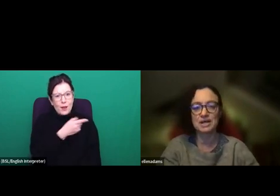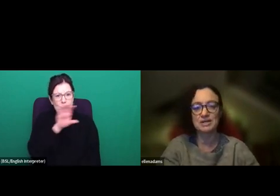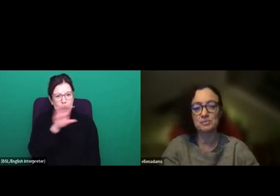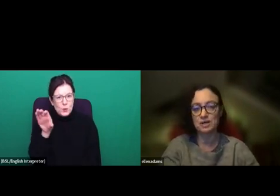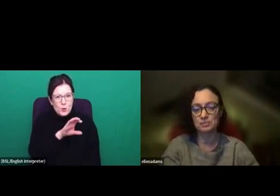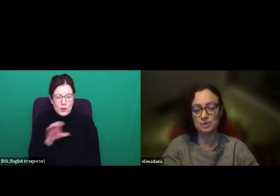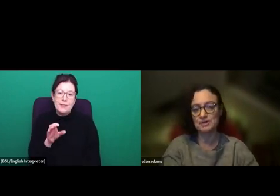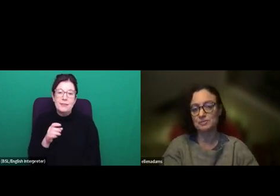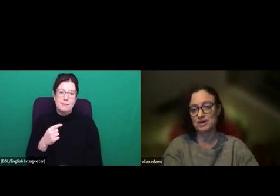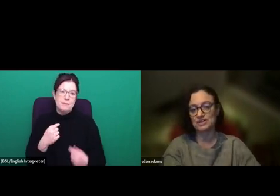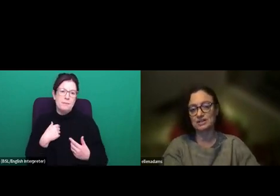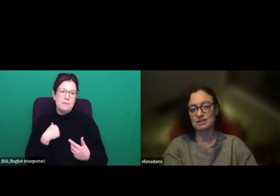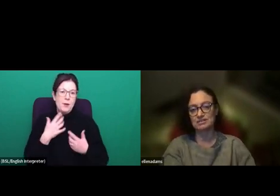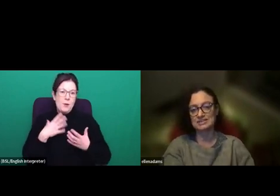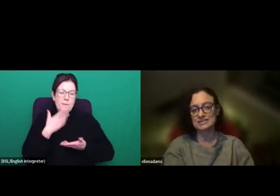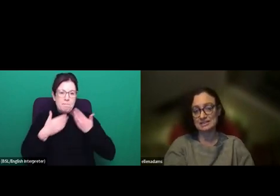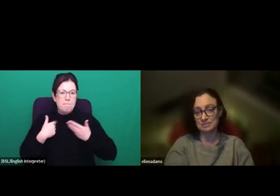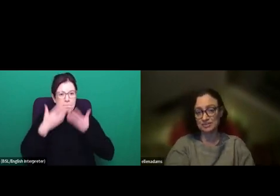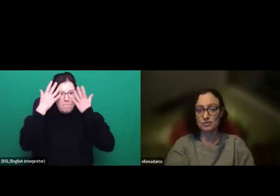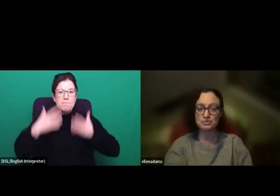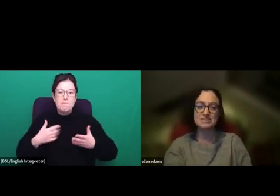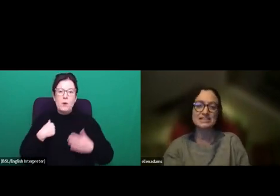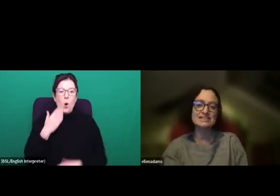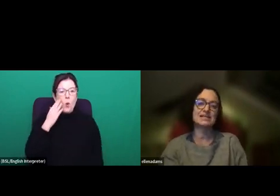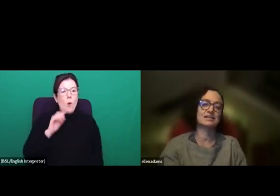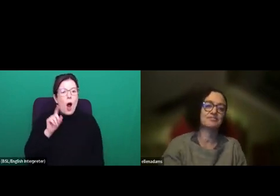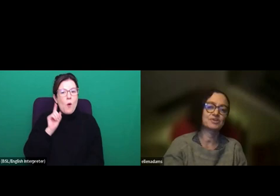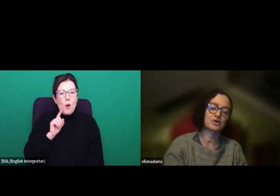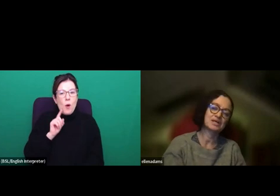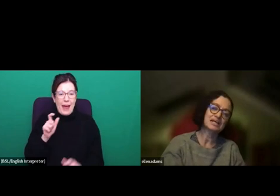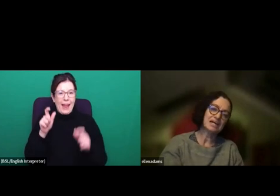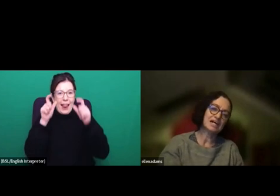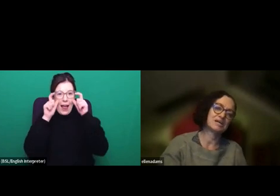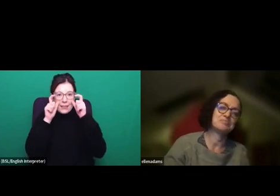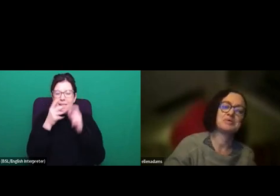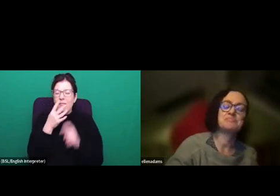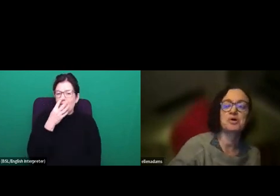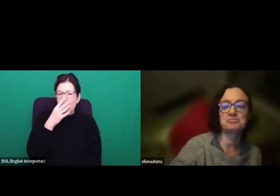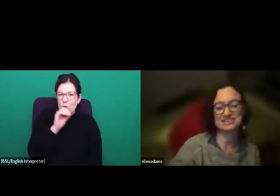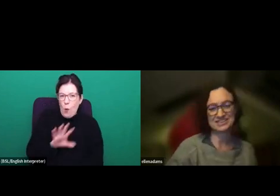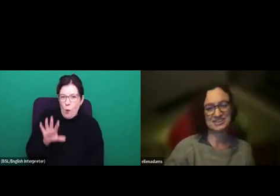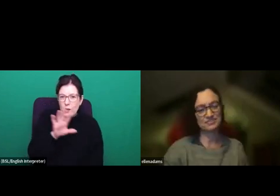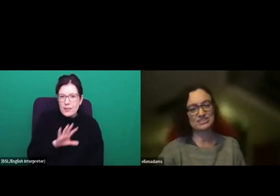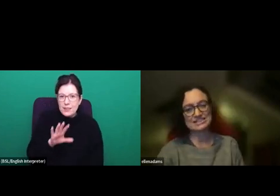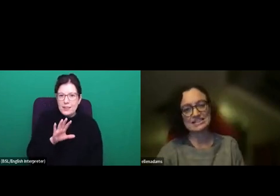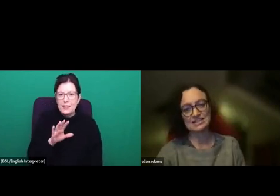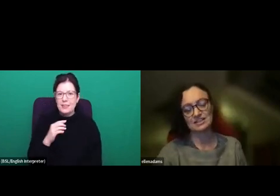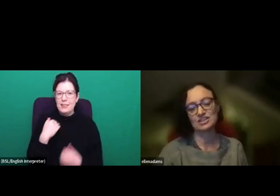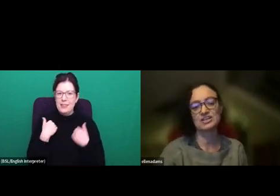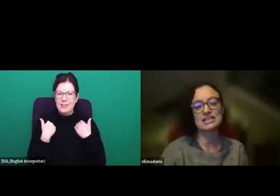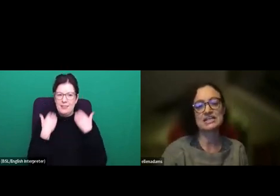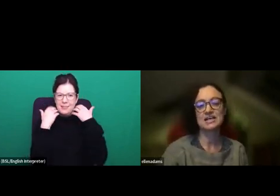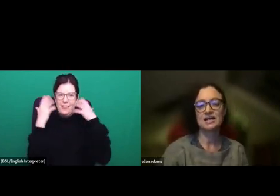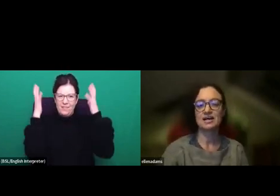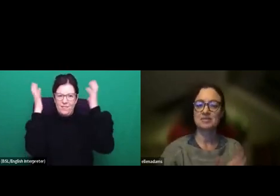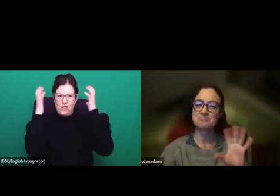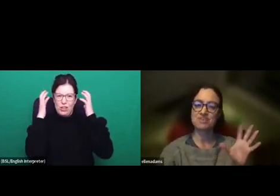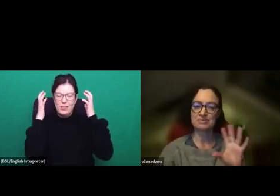description, I'm a white woman wearing glasses in my 40s, and I've got bobbed, slightly frizzy,